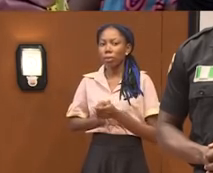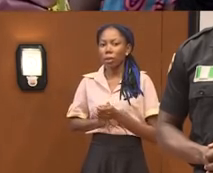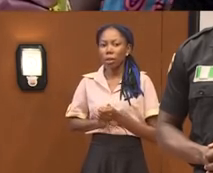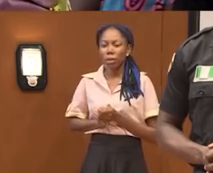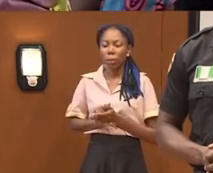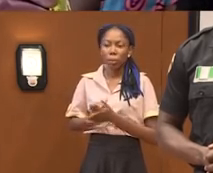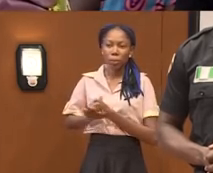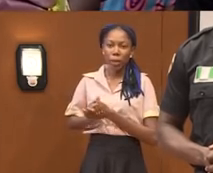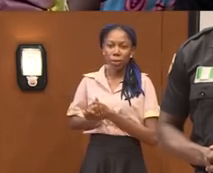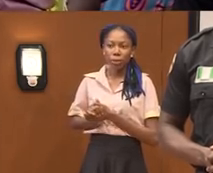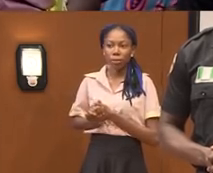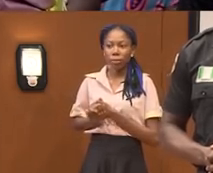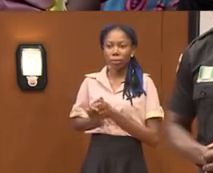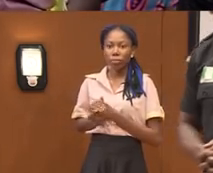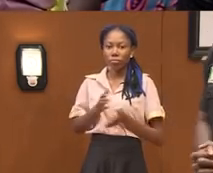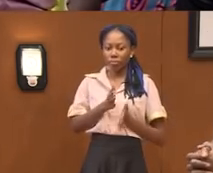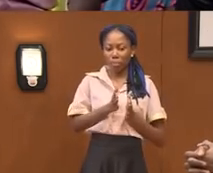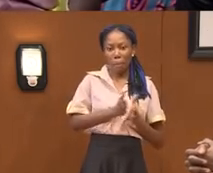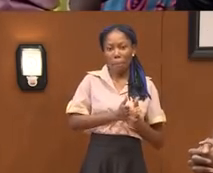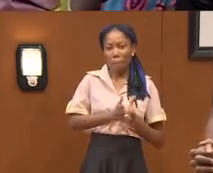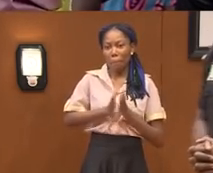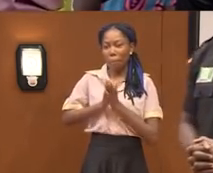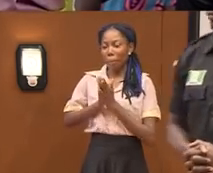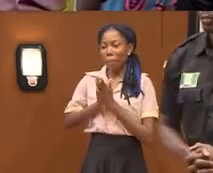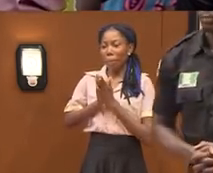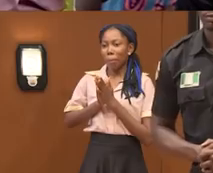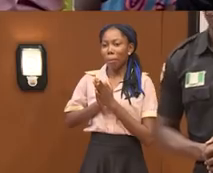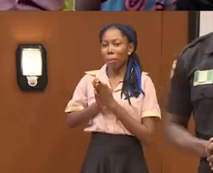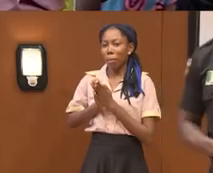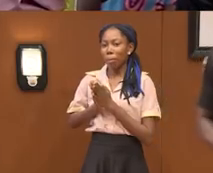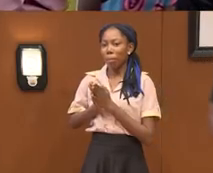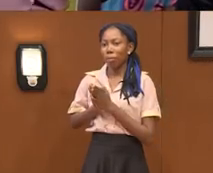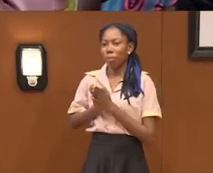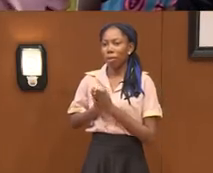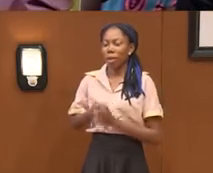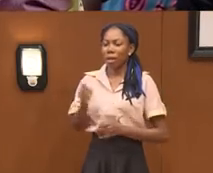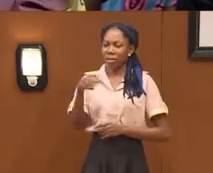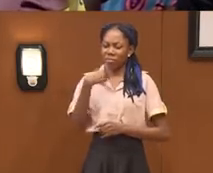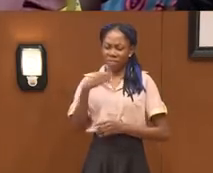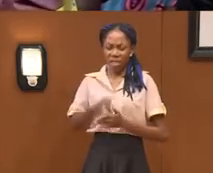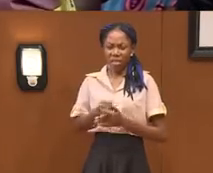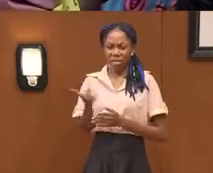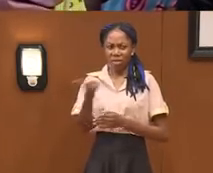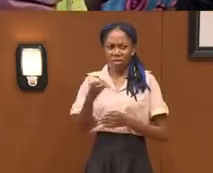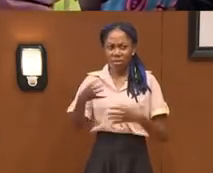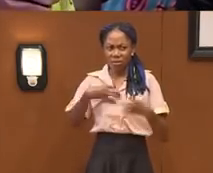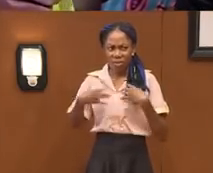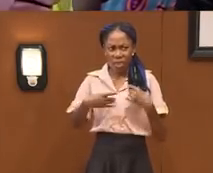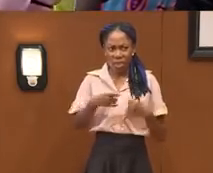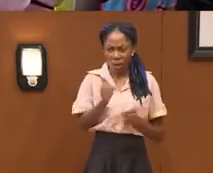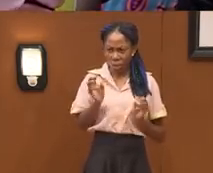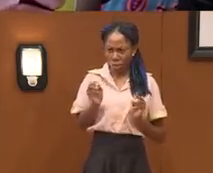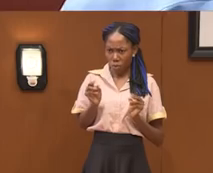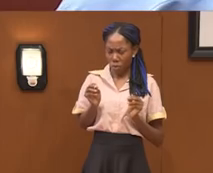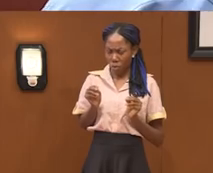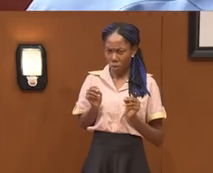listen. Let me. You have to talk. This is the one you paid to me. Mm. Then later you paid. This is the ones you accepted. What the ones you collected? He's not saying this